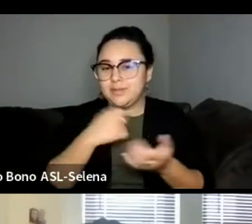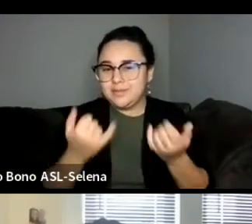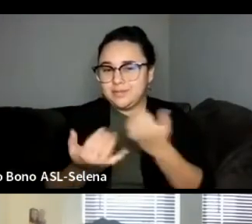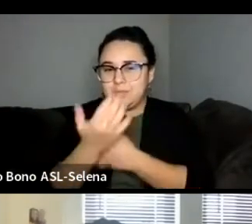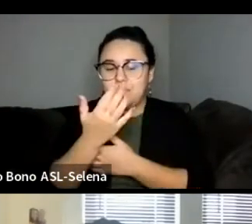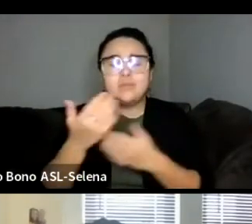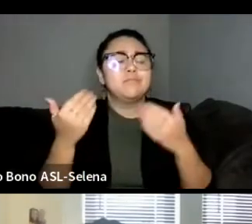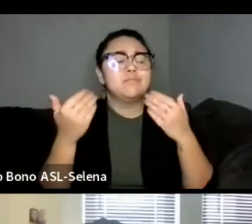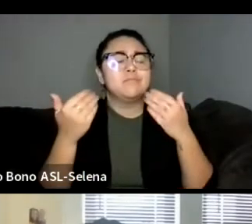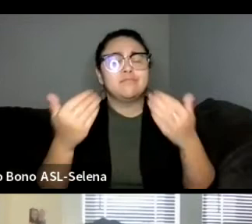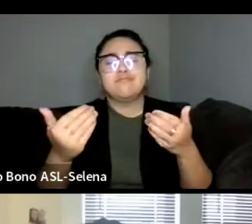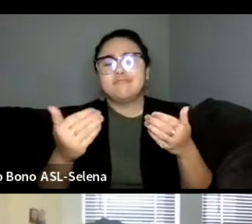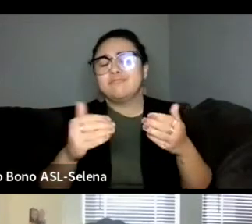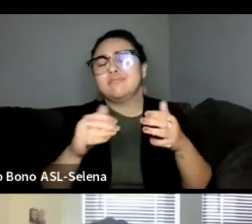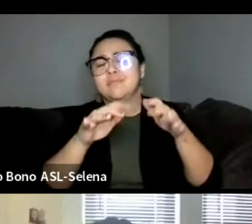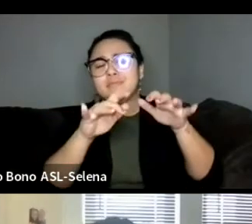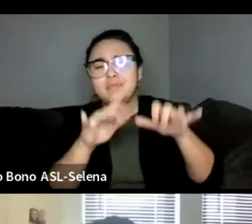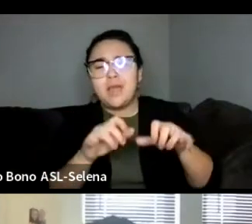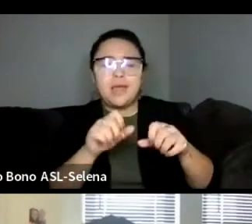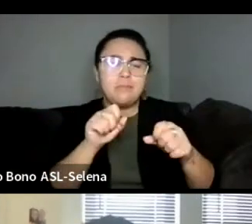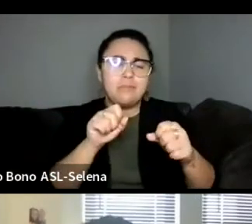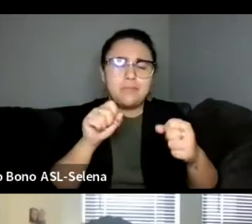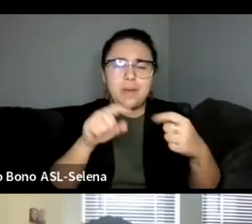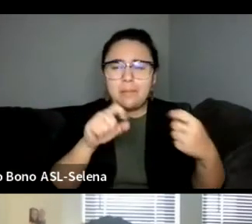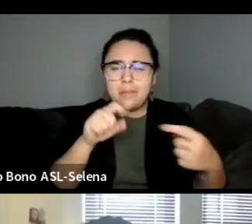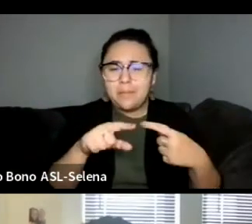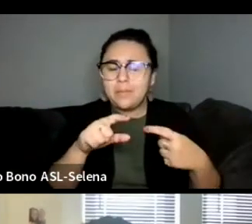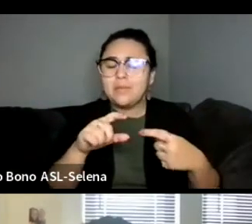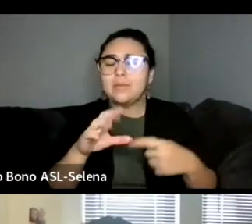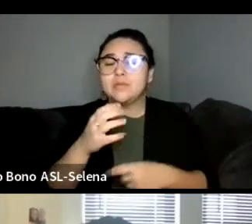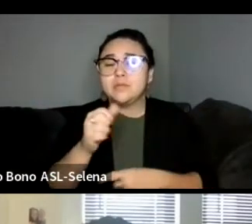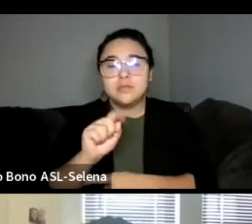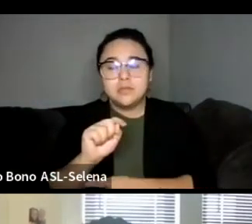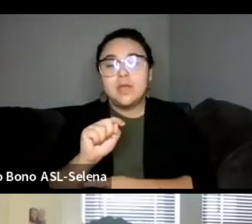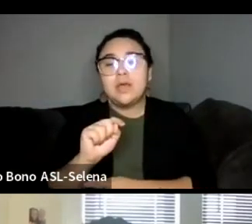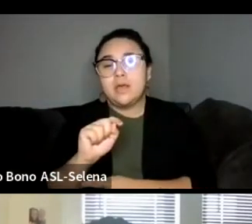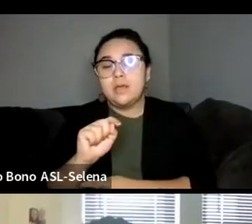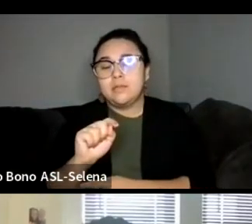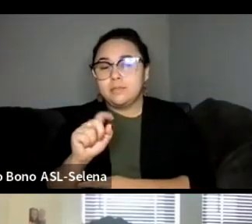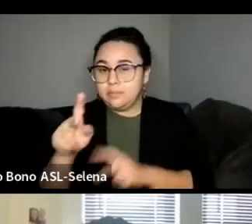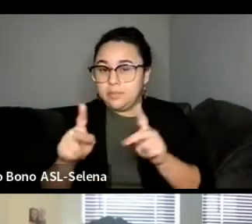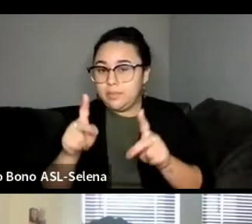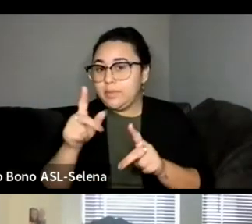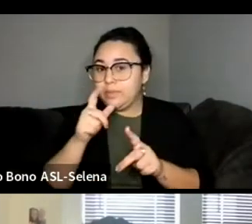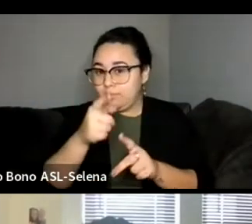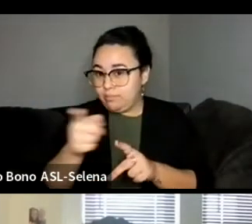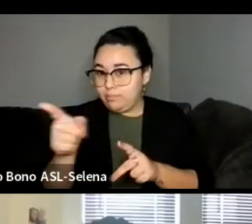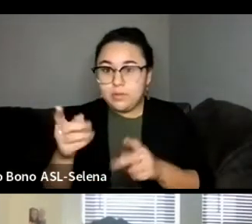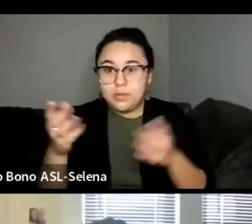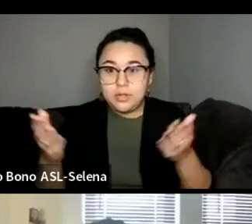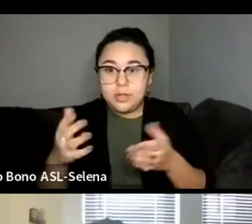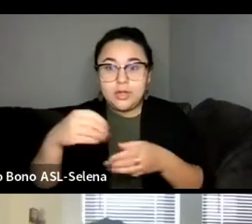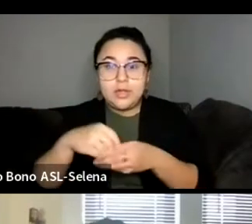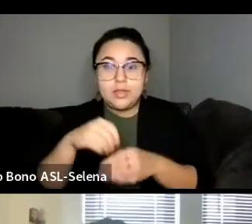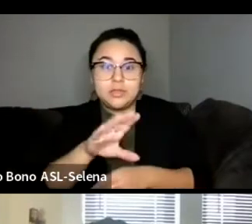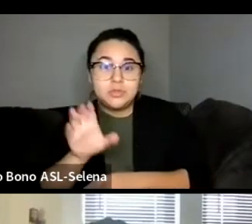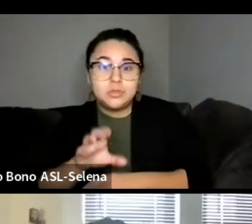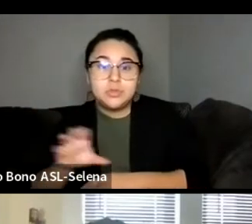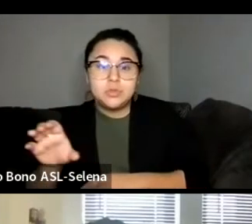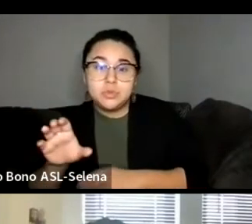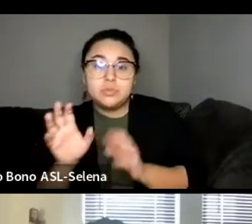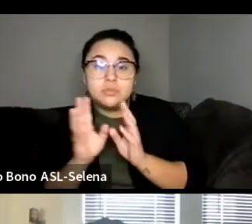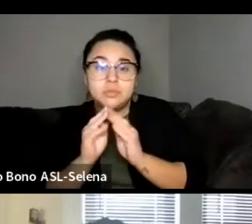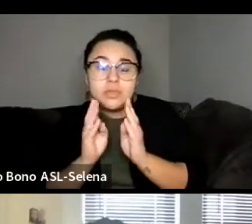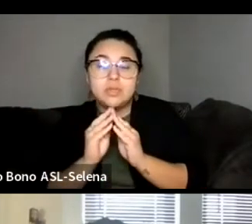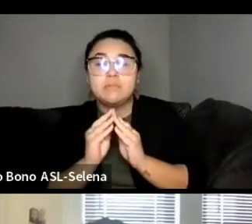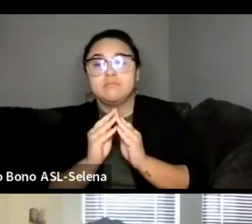to engage in the chat, as I mentioned before. For everyone who's here in this space, in the meeting, you